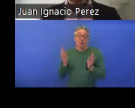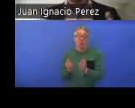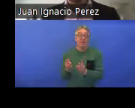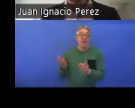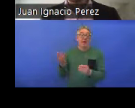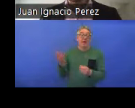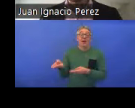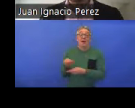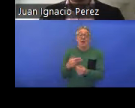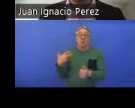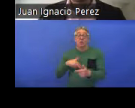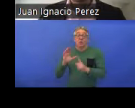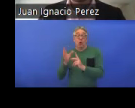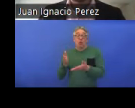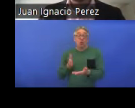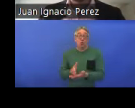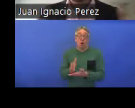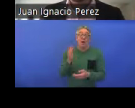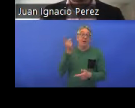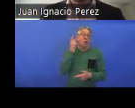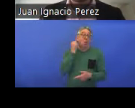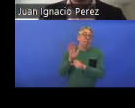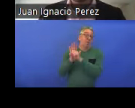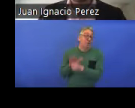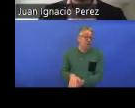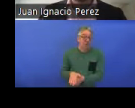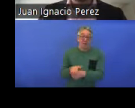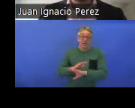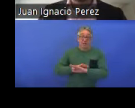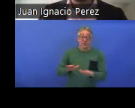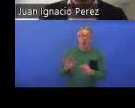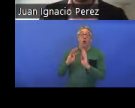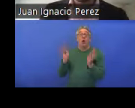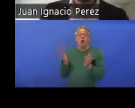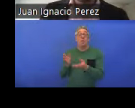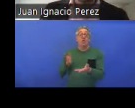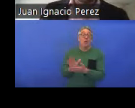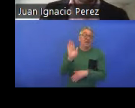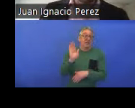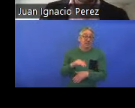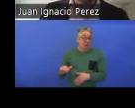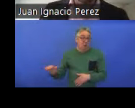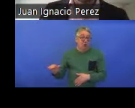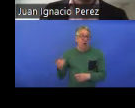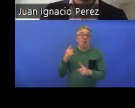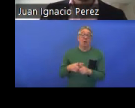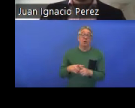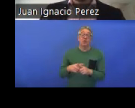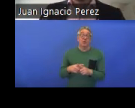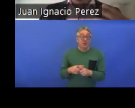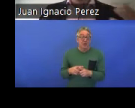the Elimination of Discrimination Against Women, Committee on the Rights of the Child, and of course, Committee on the Rights of Migrant